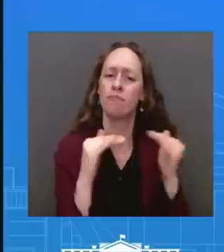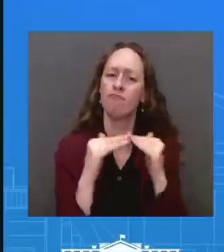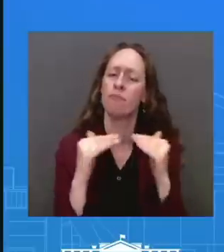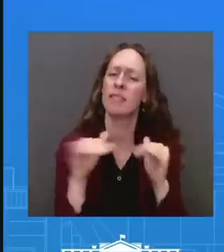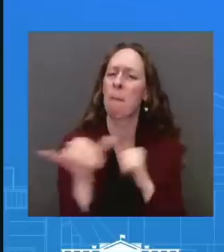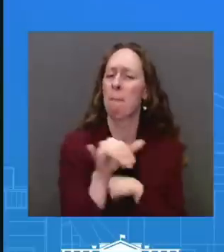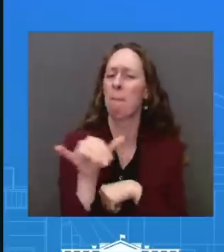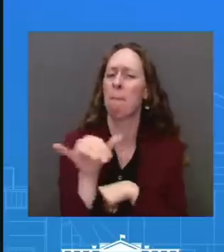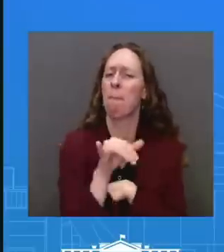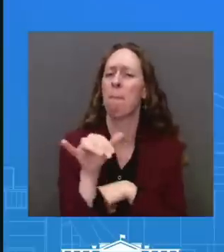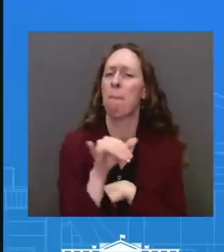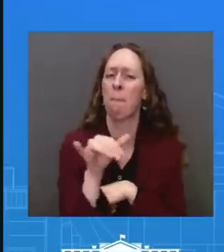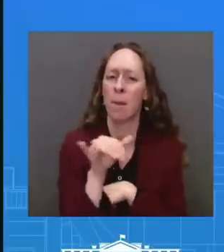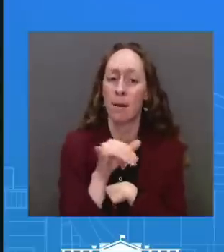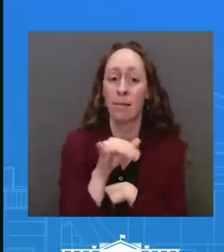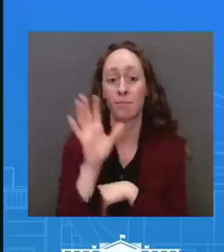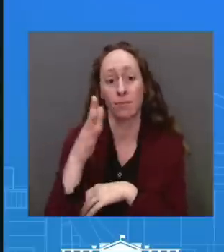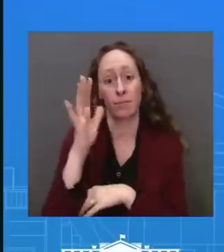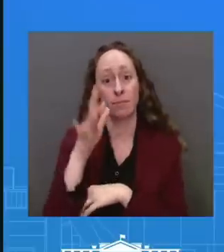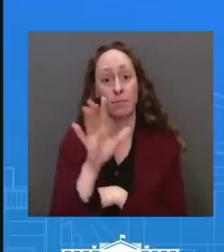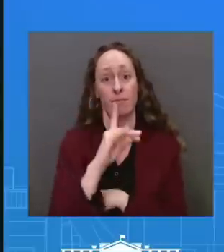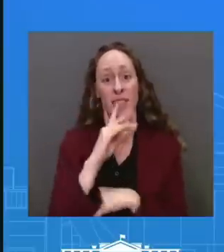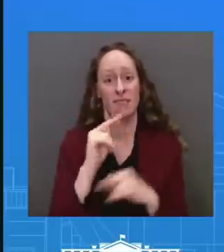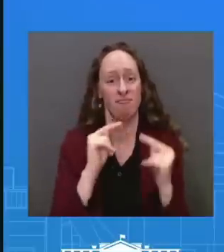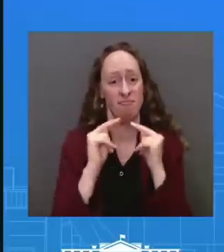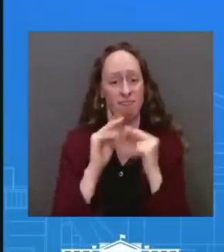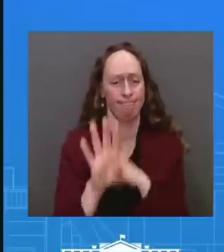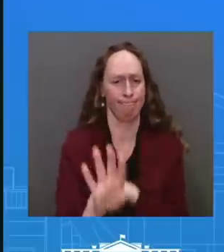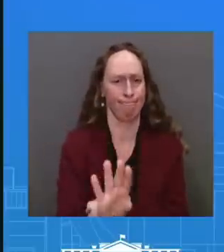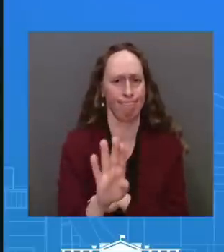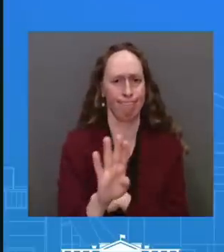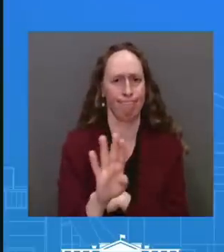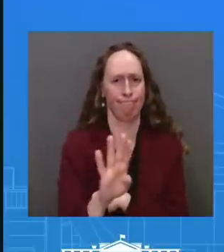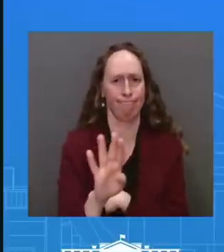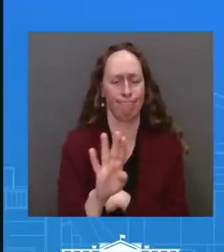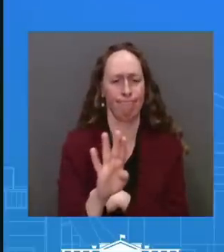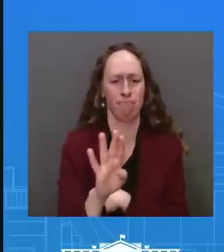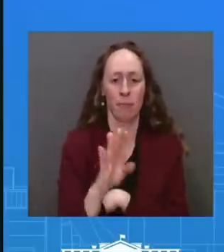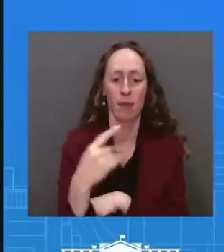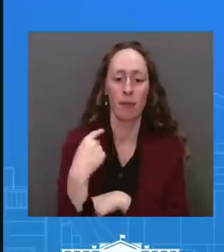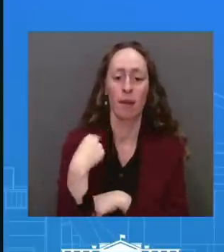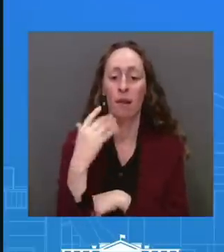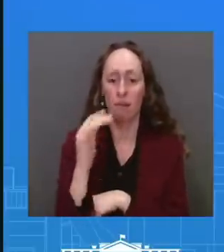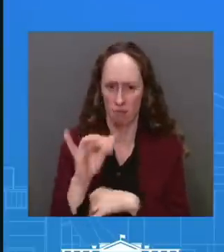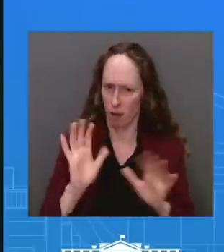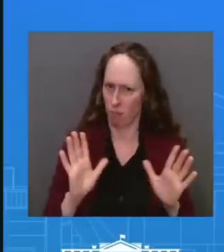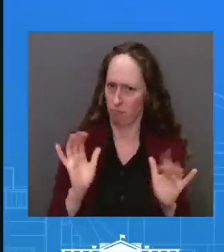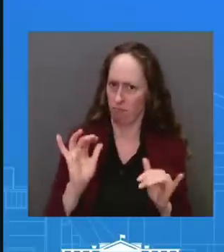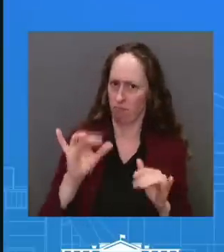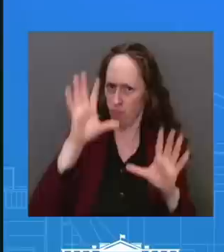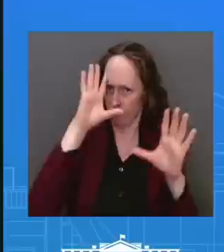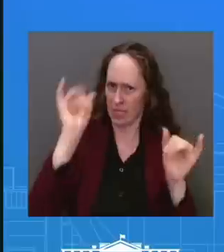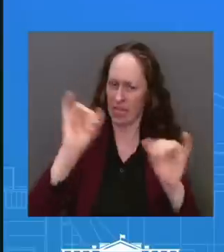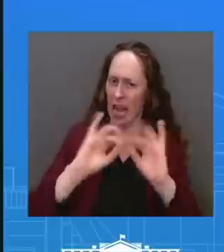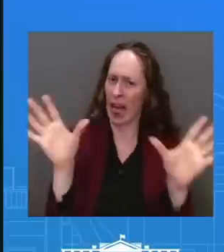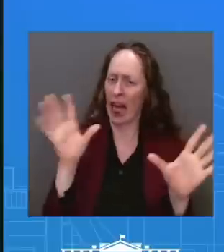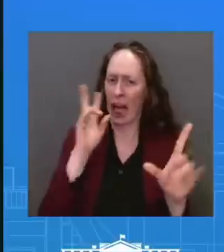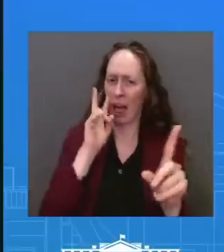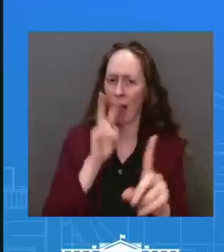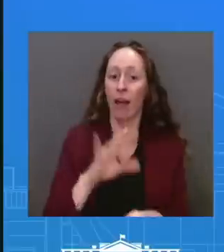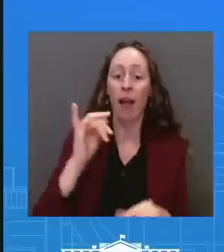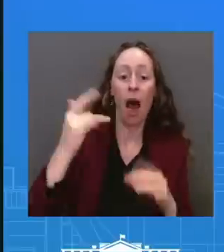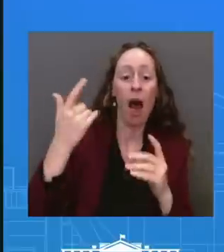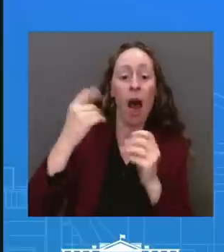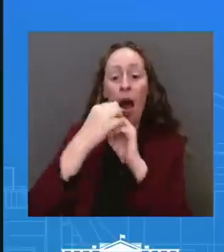them. Right? That's what they're doing right now. That's what collective bargaining is all about, right? They're going to talk it through what a win-win agreement